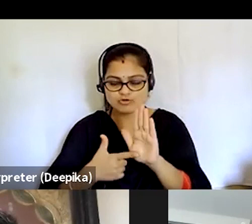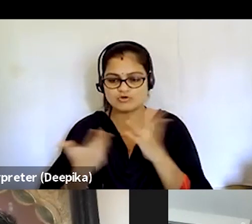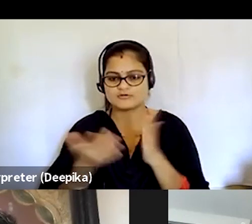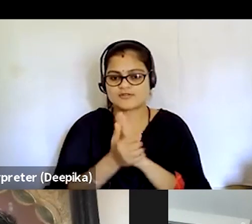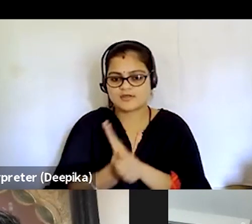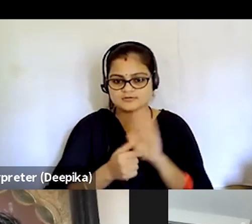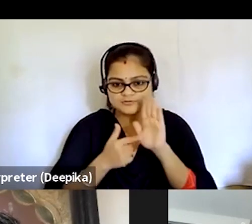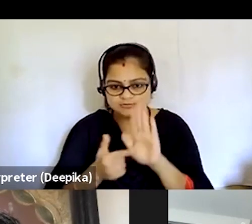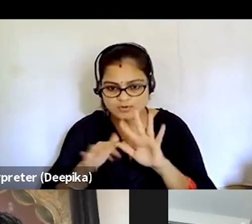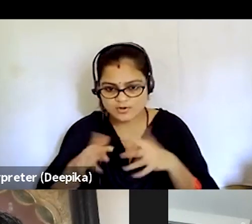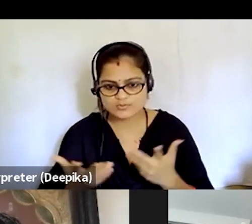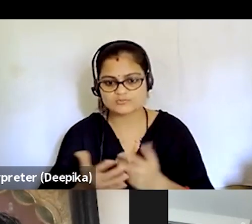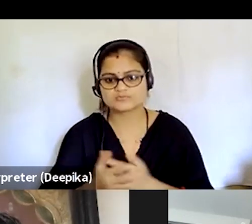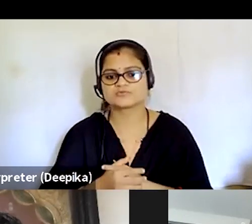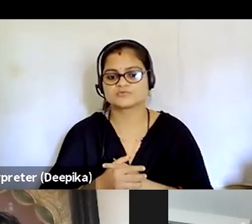and